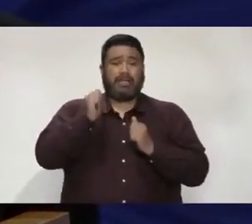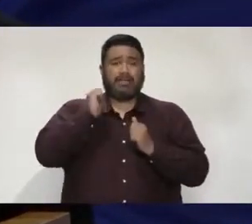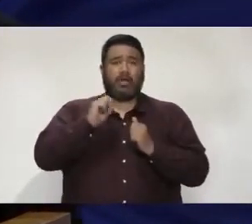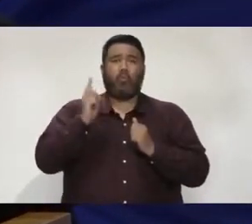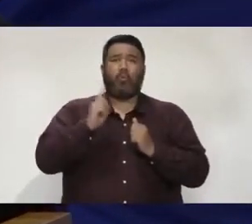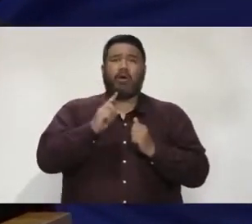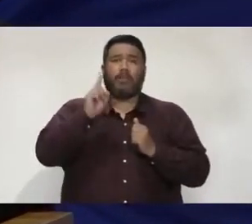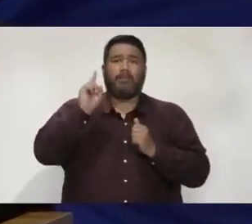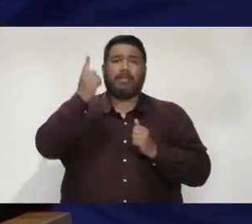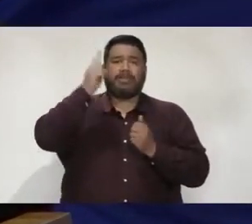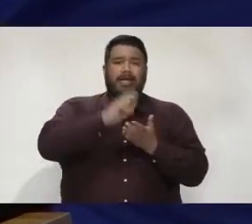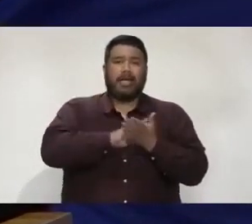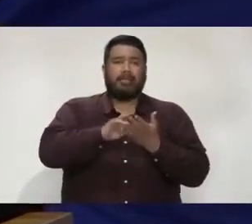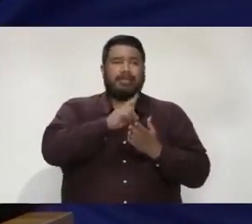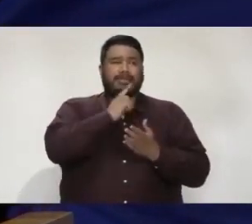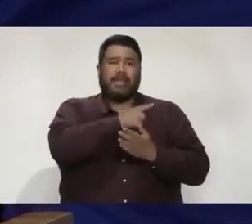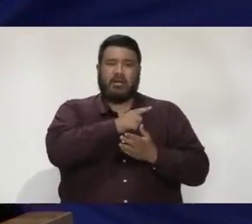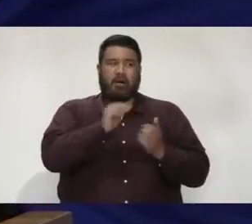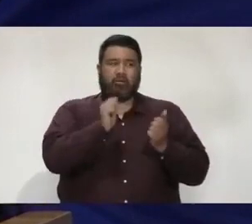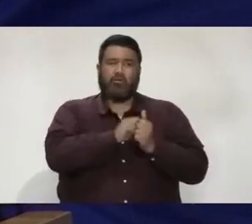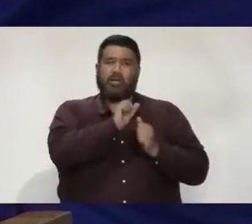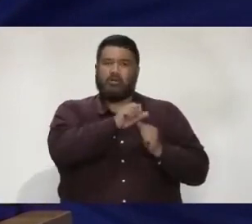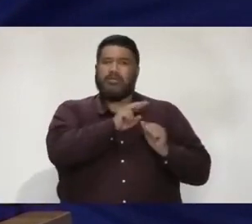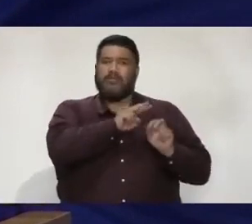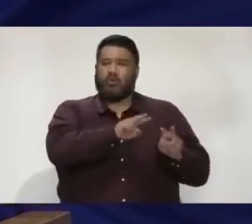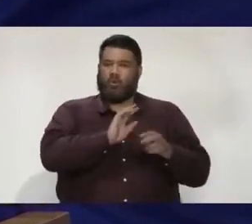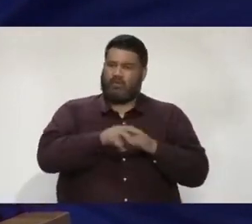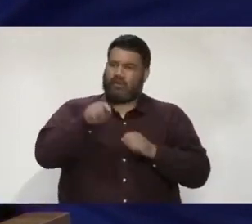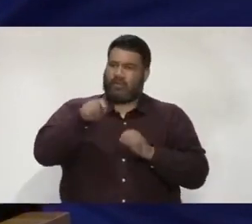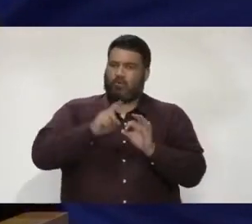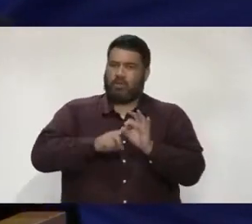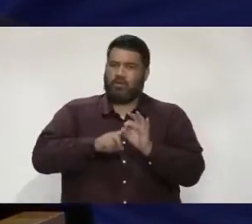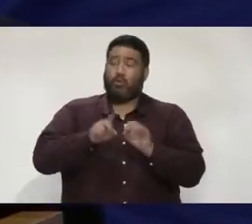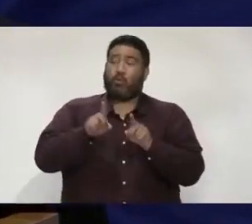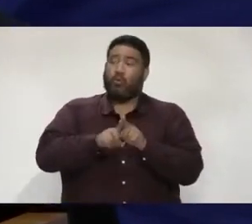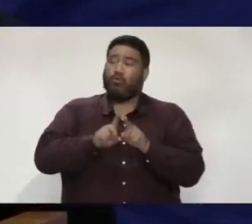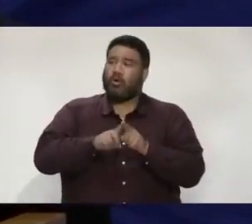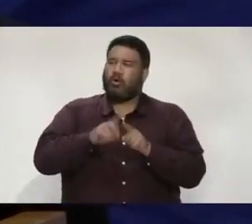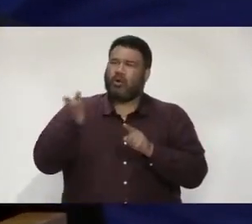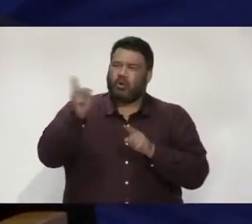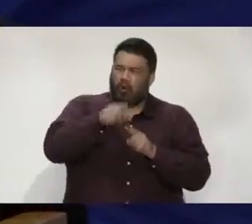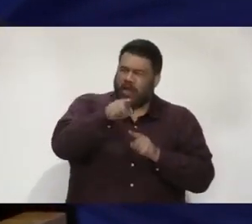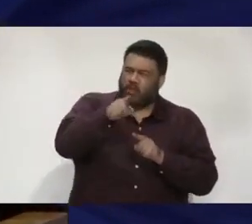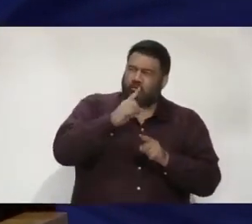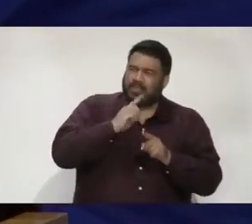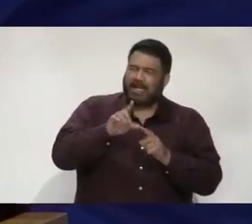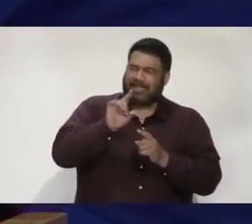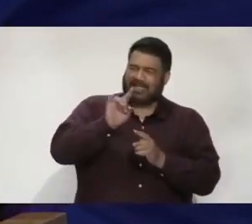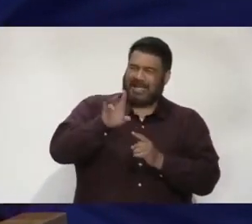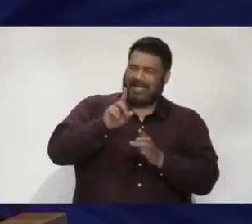yesterday. And just to further to your point, it didn't take 10 years for Redcliffe's to get the